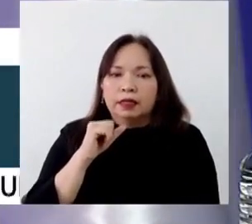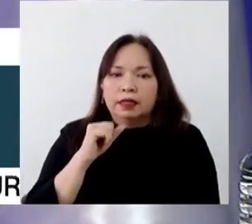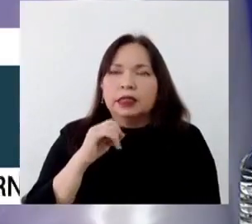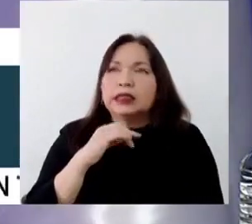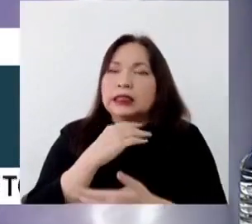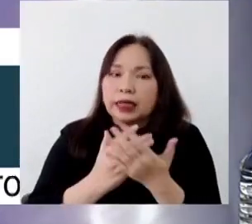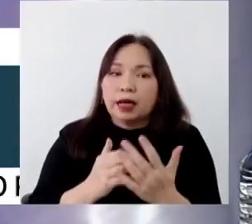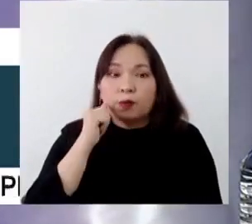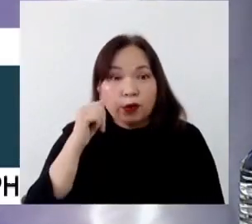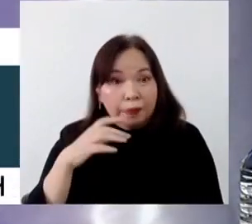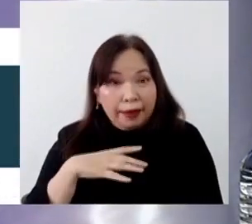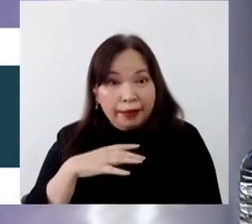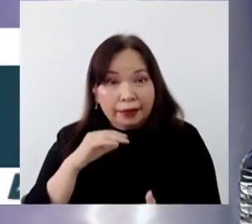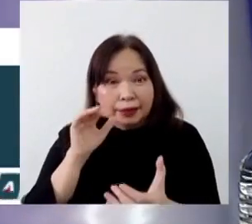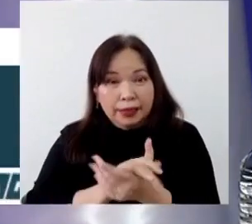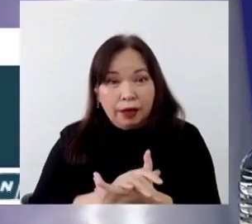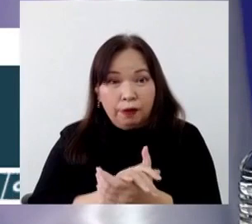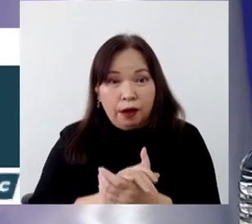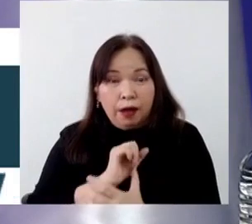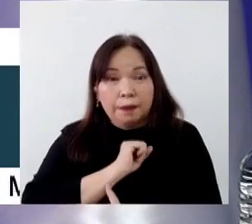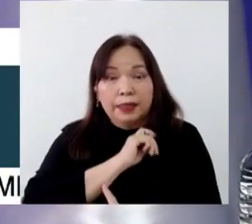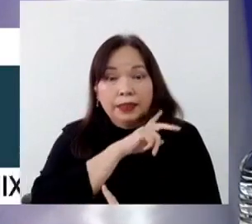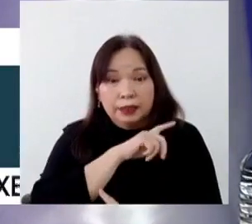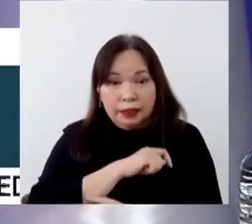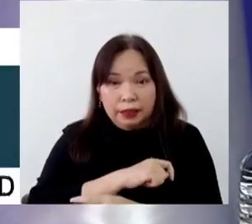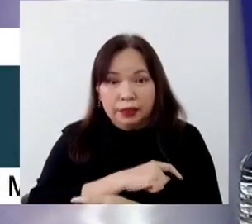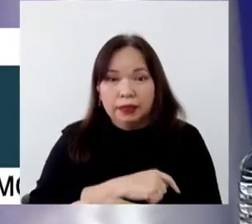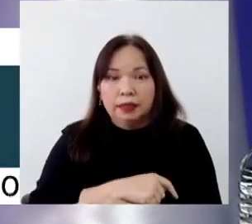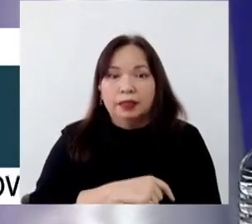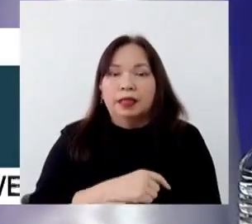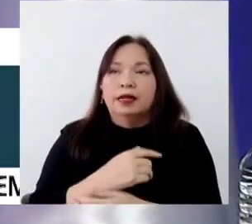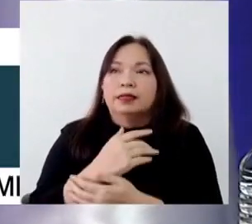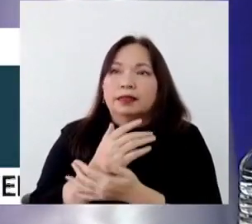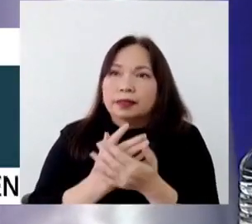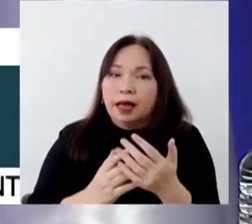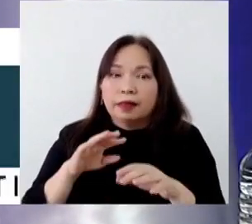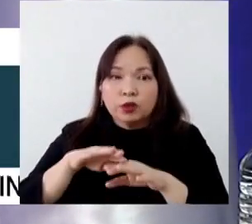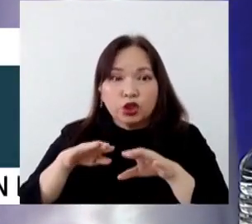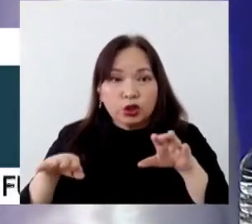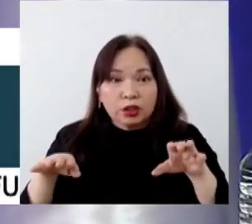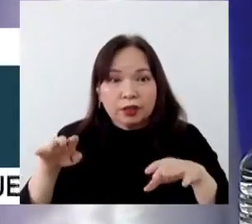grandchildren. So they are practically of Arab ethnicity, you see?